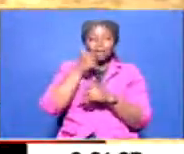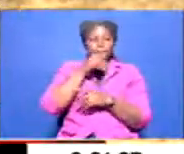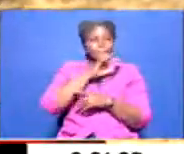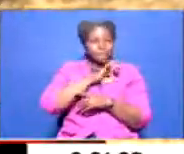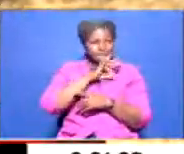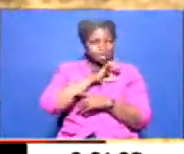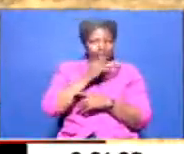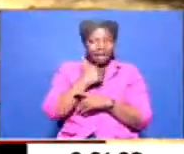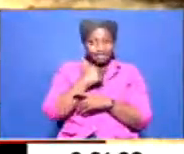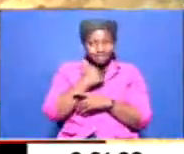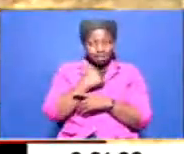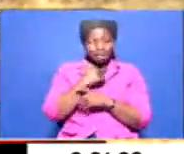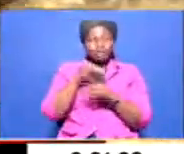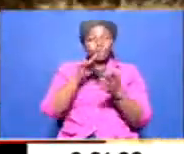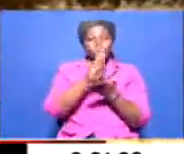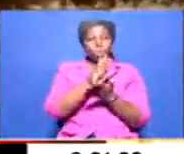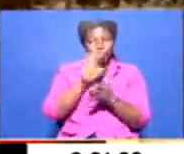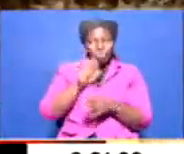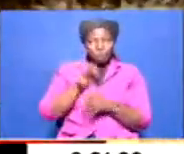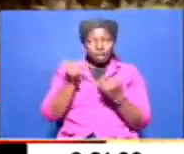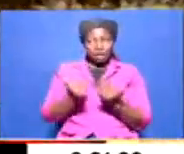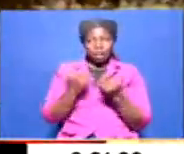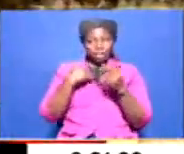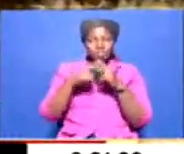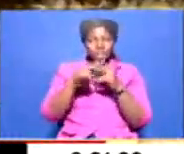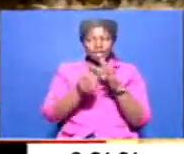coffee production ventures.